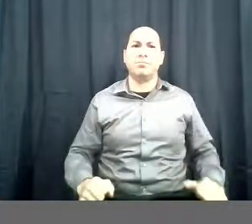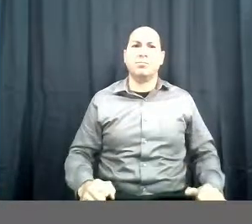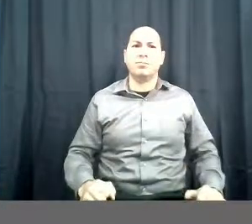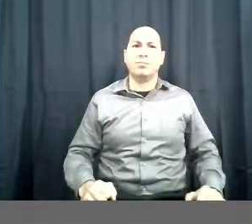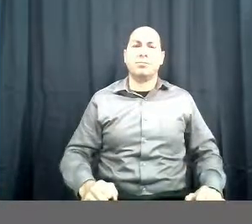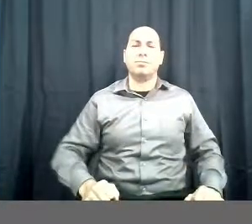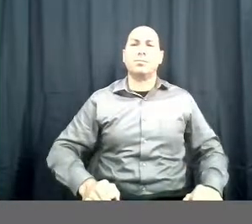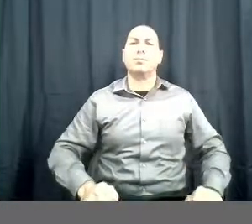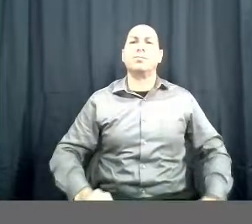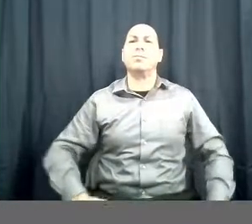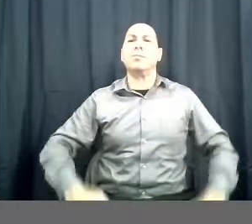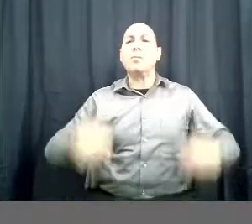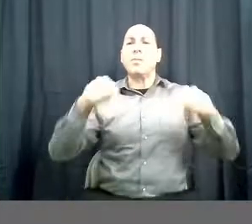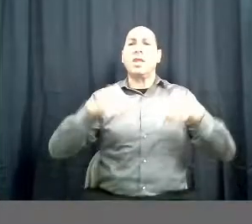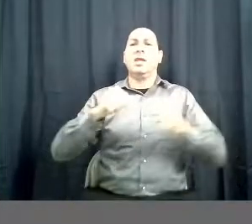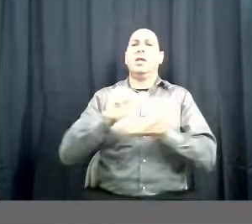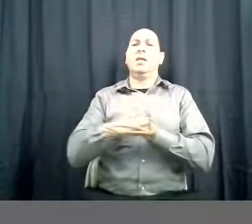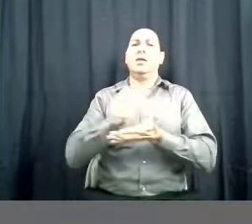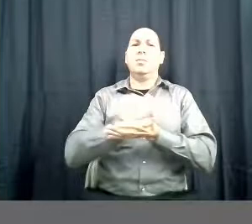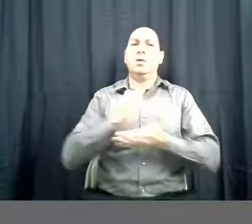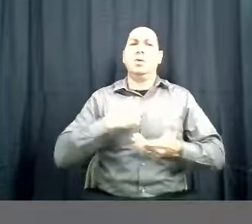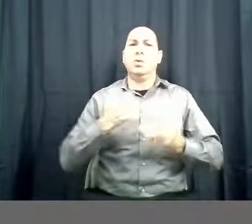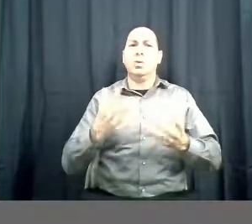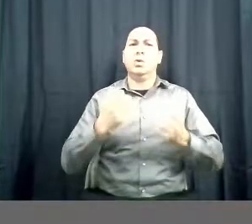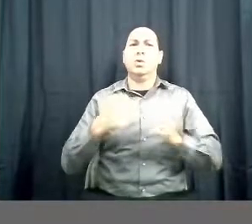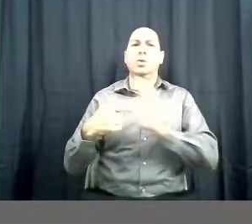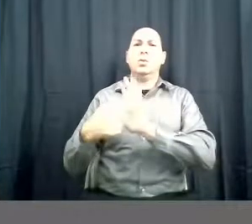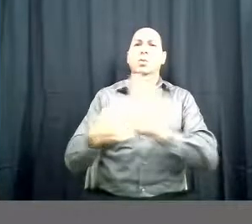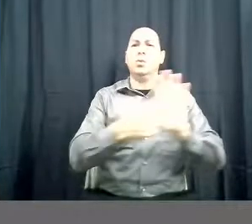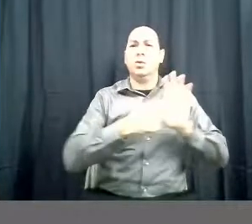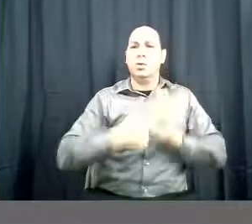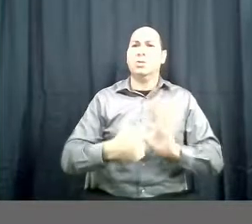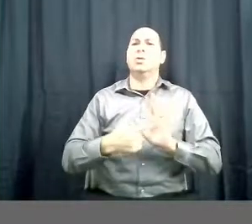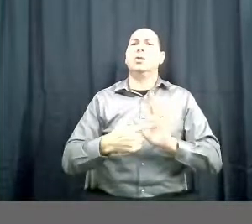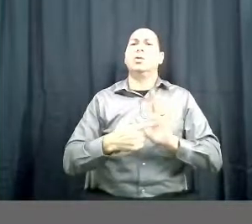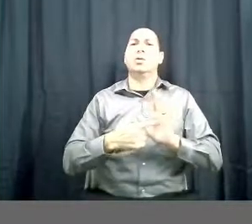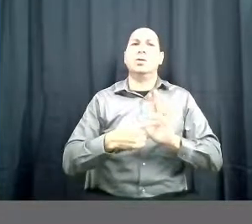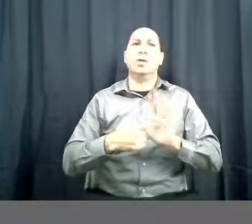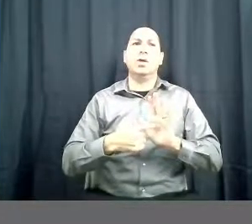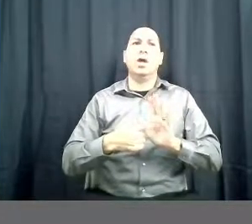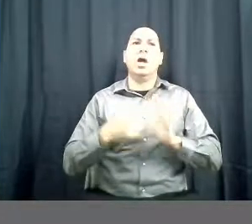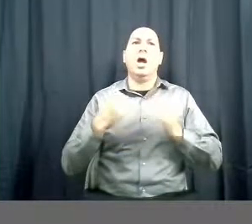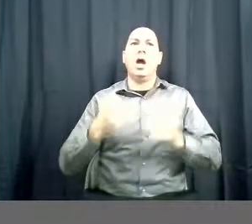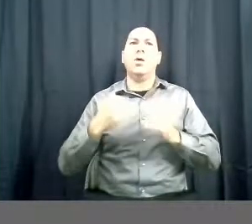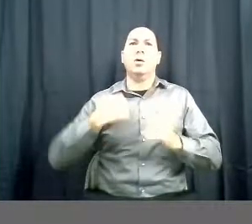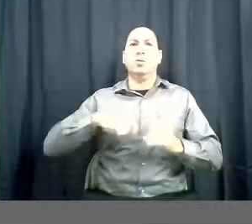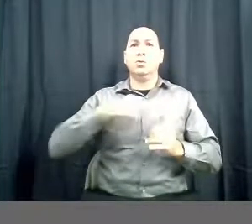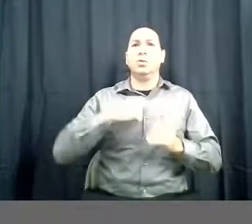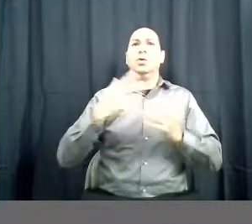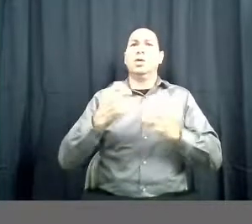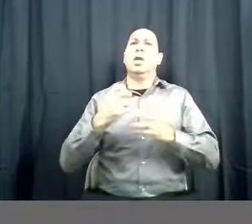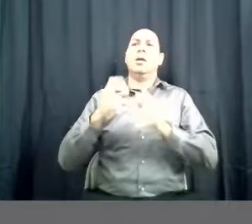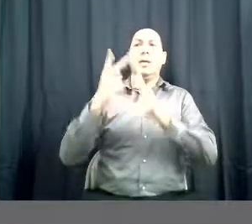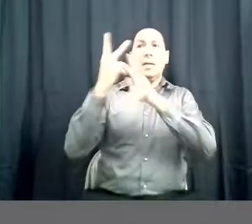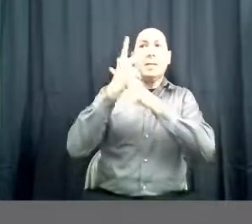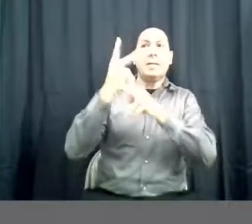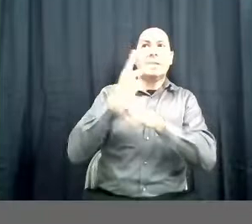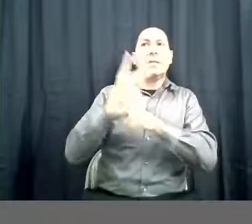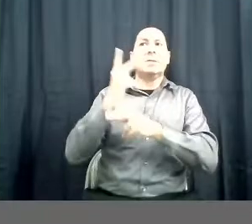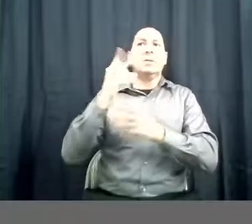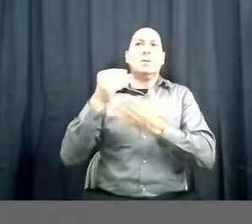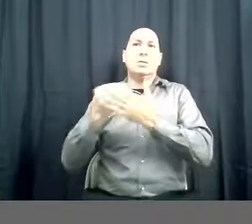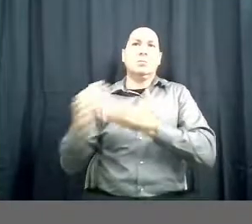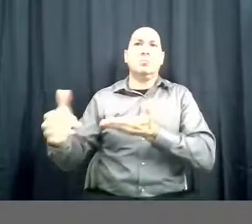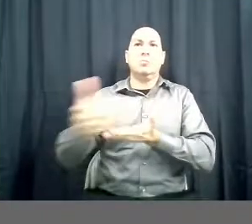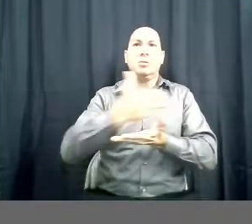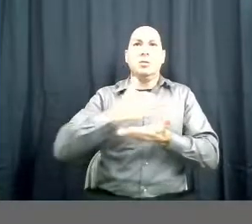On this page, what I'd like to show you is that state revenue forecasts tend to be conservative, and they underestimate actual revenues for the exact reasons that